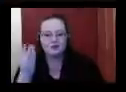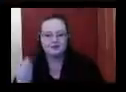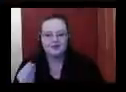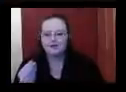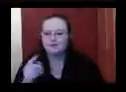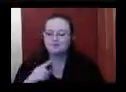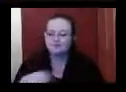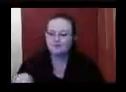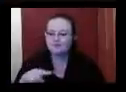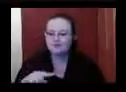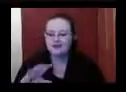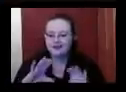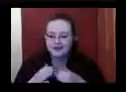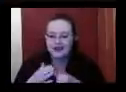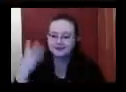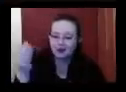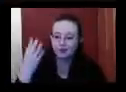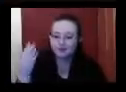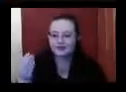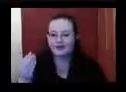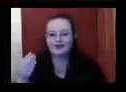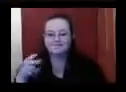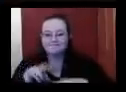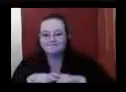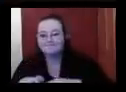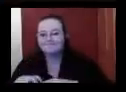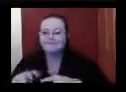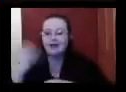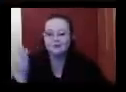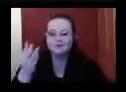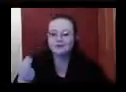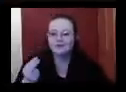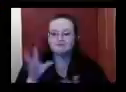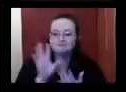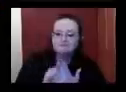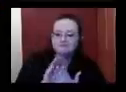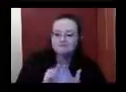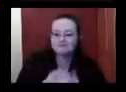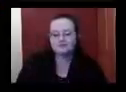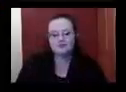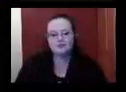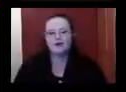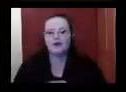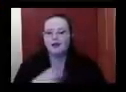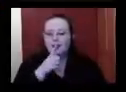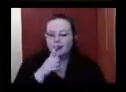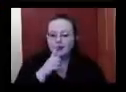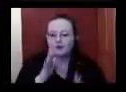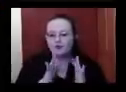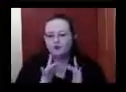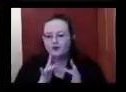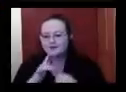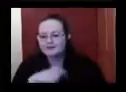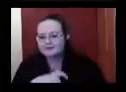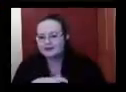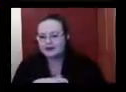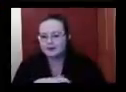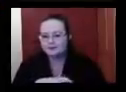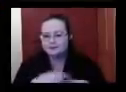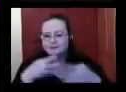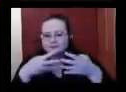classes to explore outside. We'll stagger our student lunch and recess times to limit